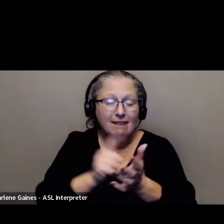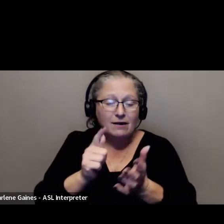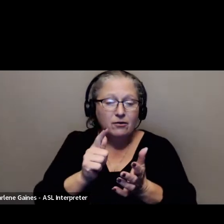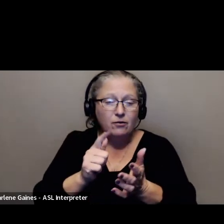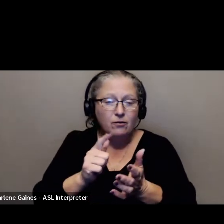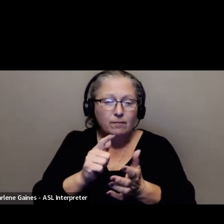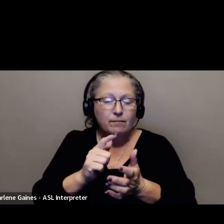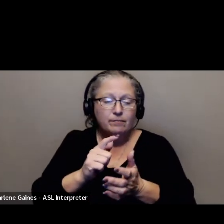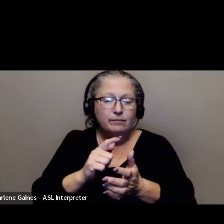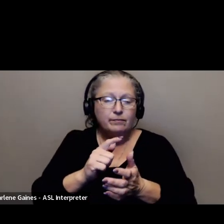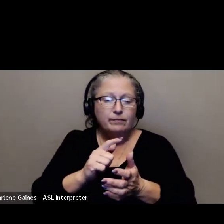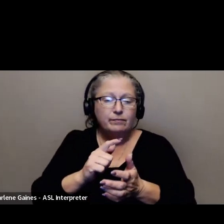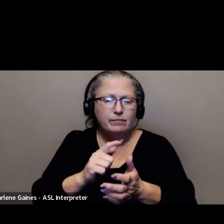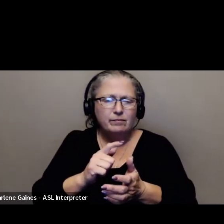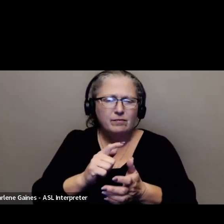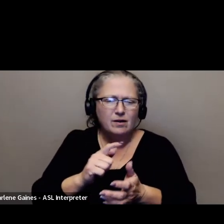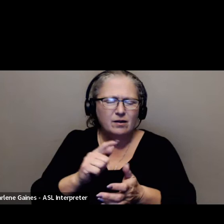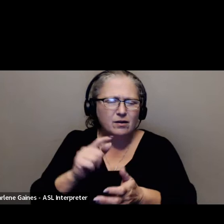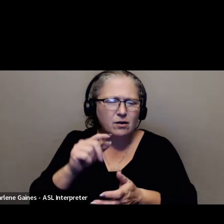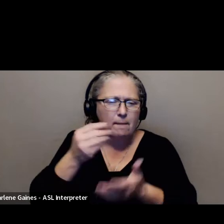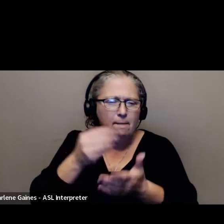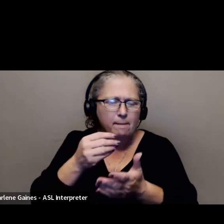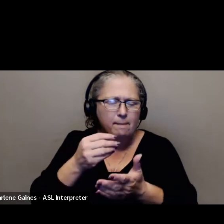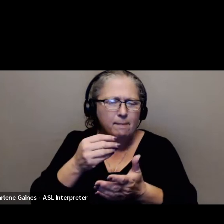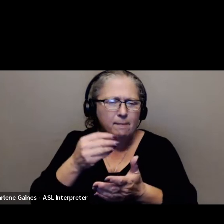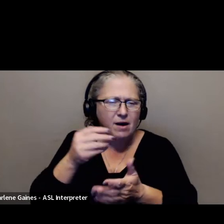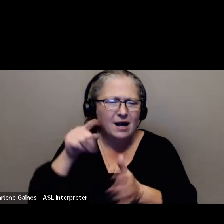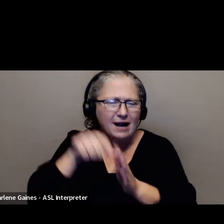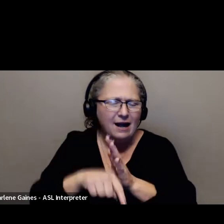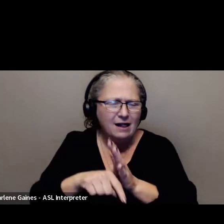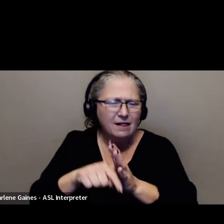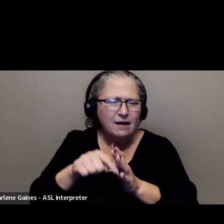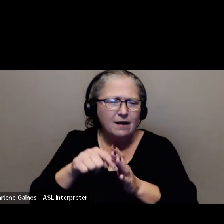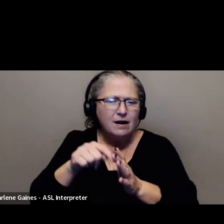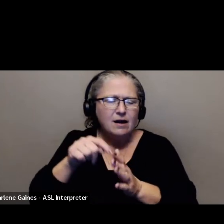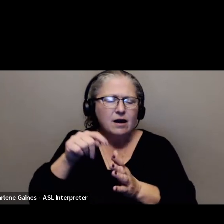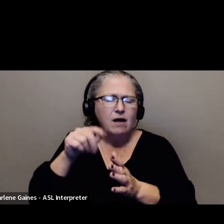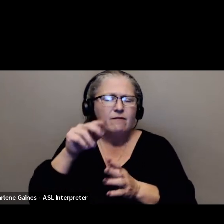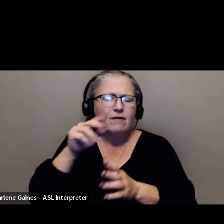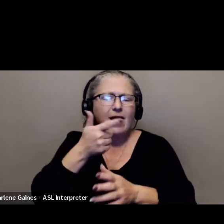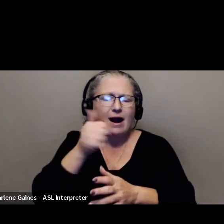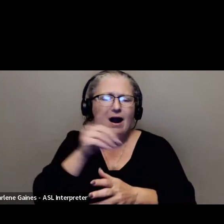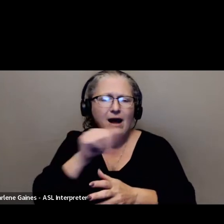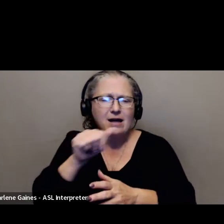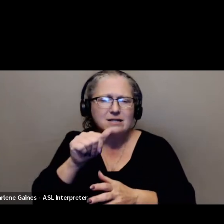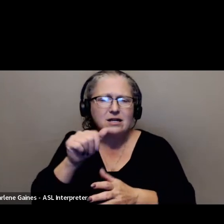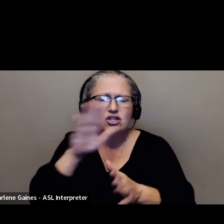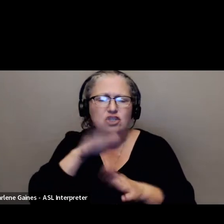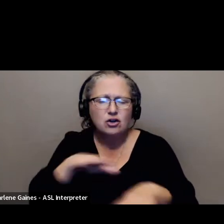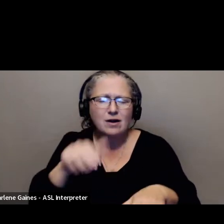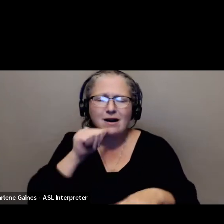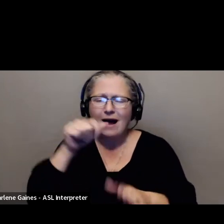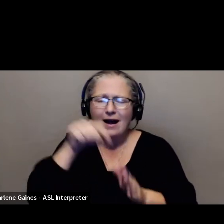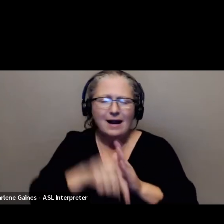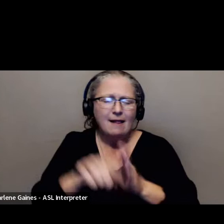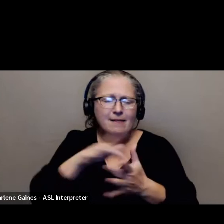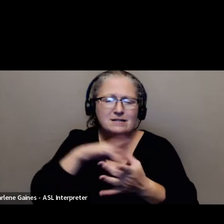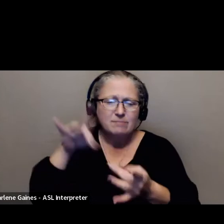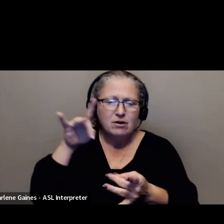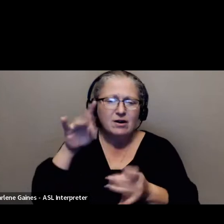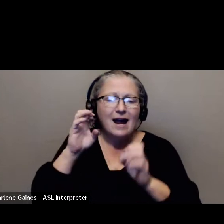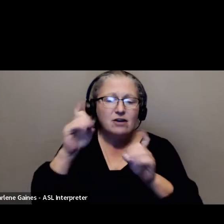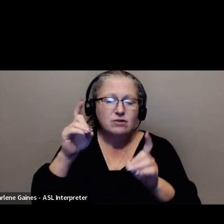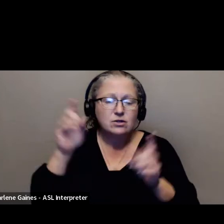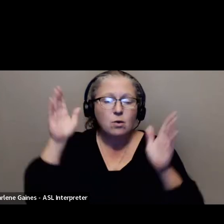The U.S. funds the killing of Gazan children. Let's not kill the spirit and the education and hopes of